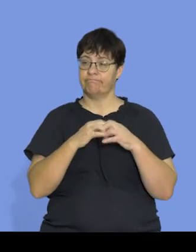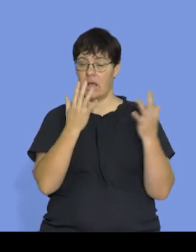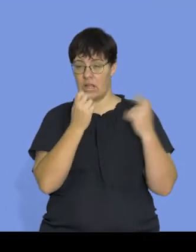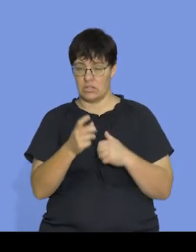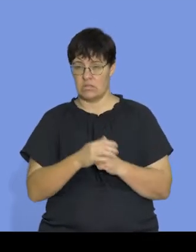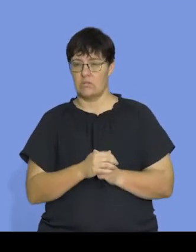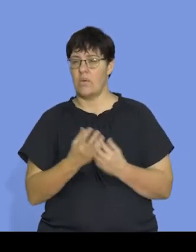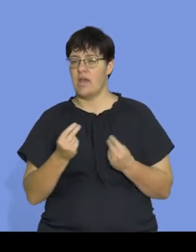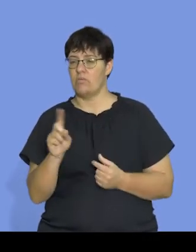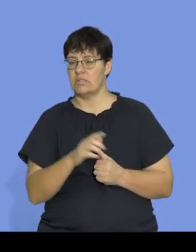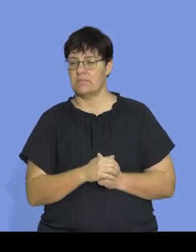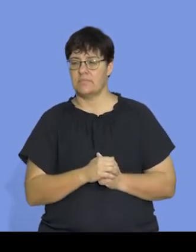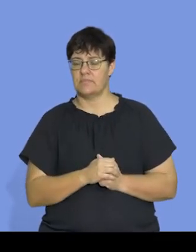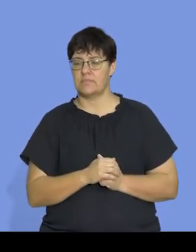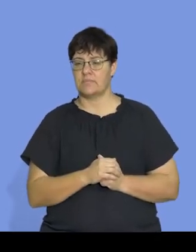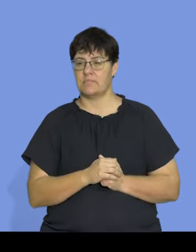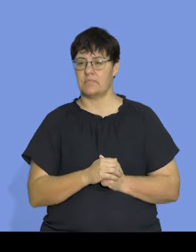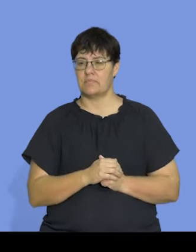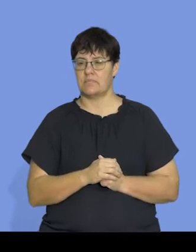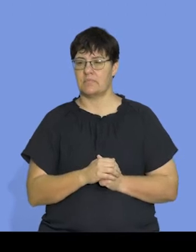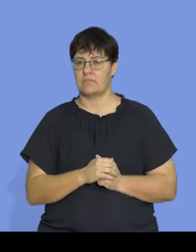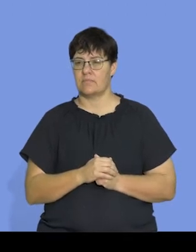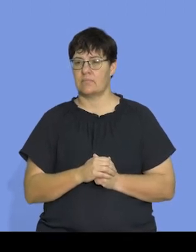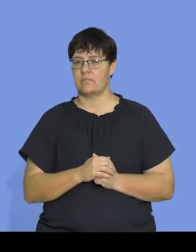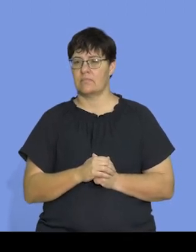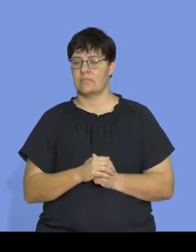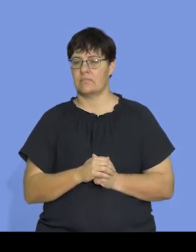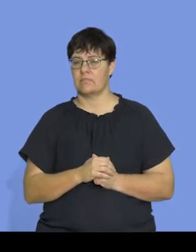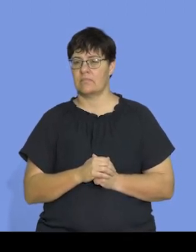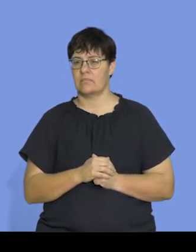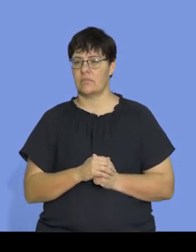have? We have 2 times 2 times